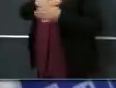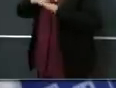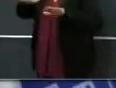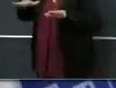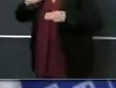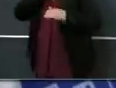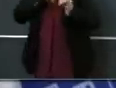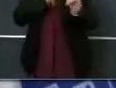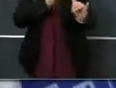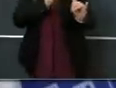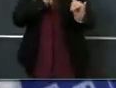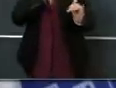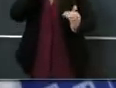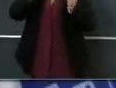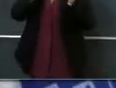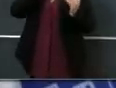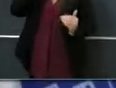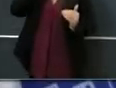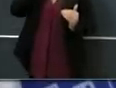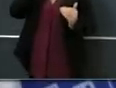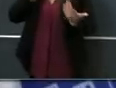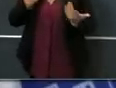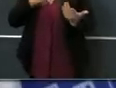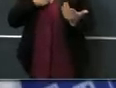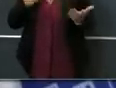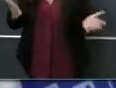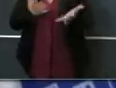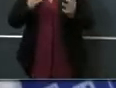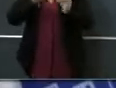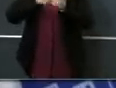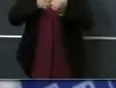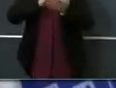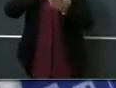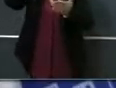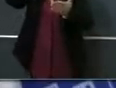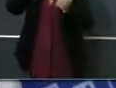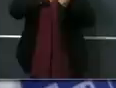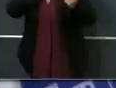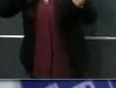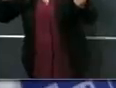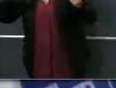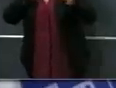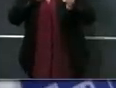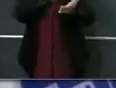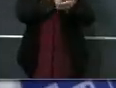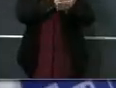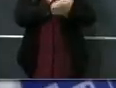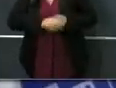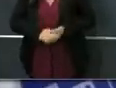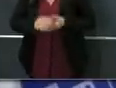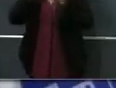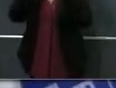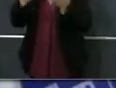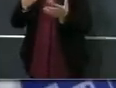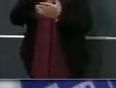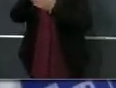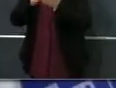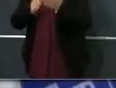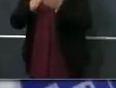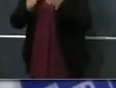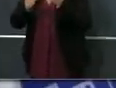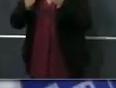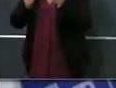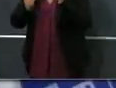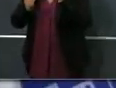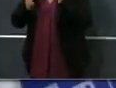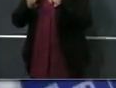for distance learning for anything. To that, our family has pretty good internet access at home, despite my technical